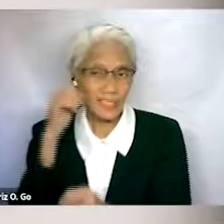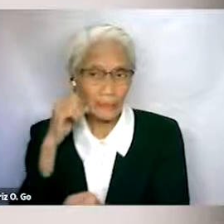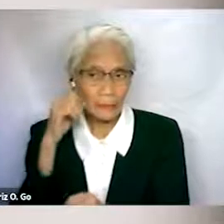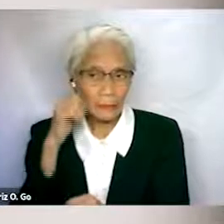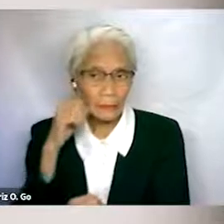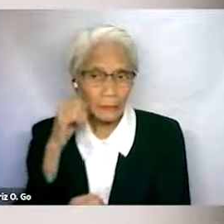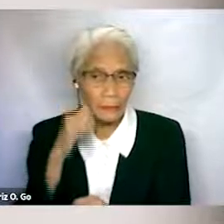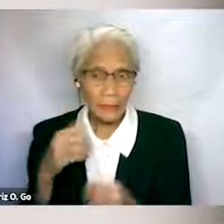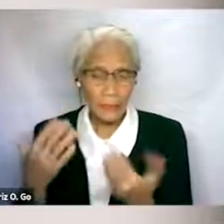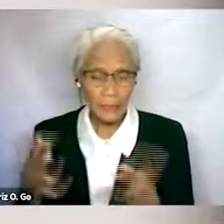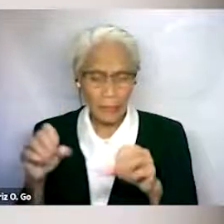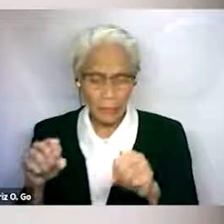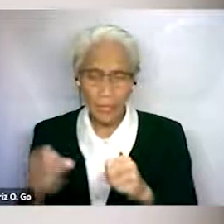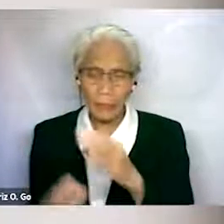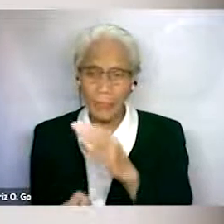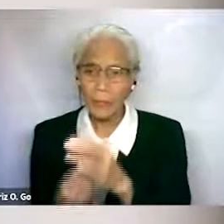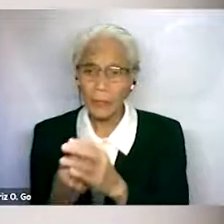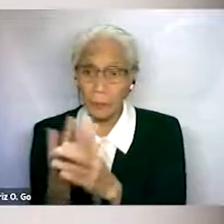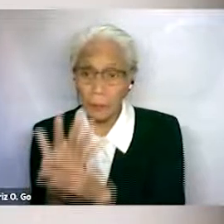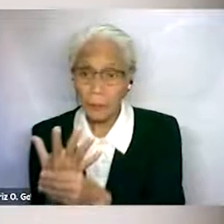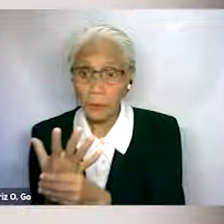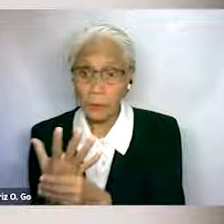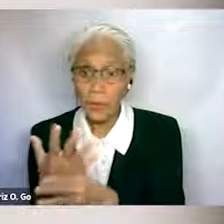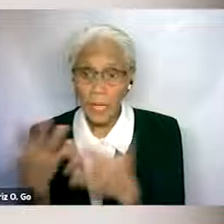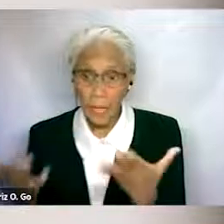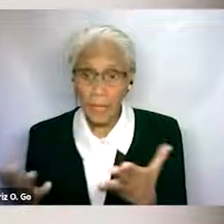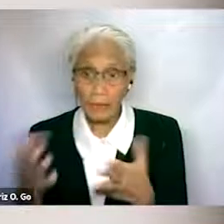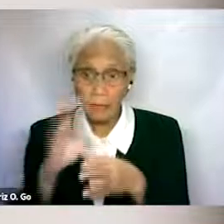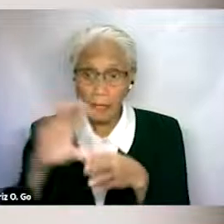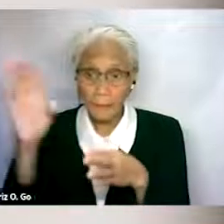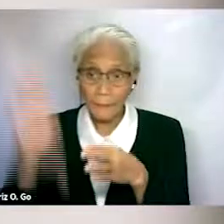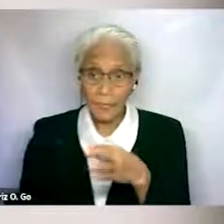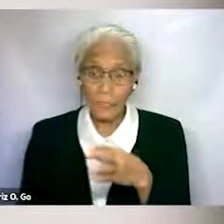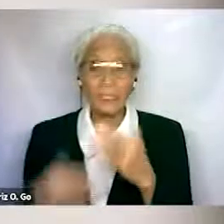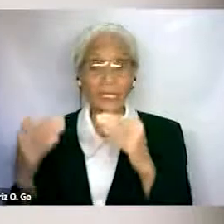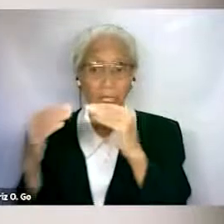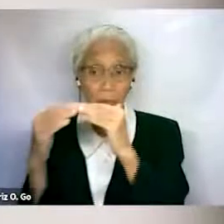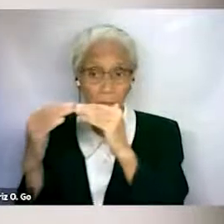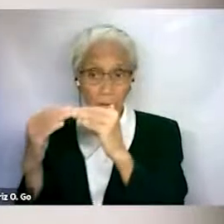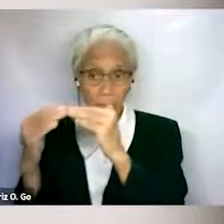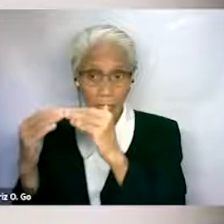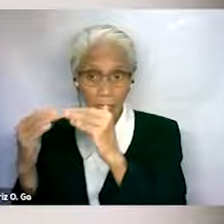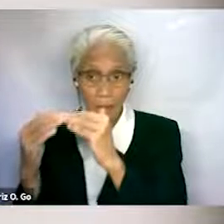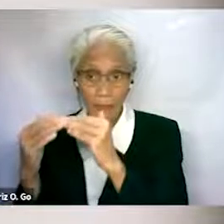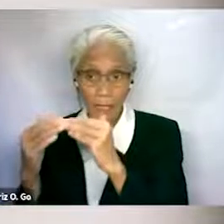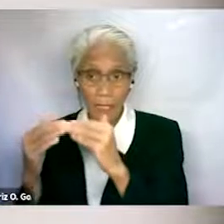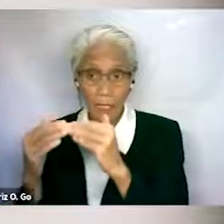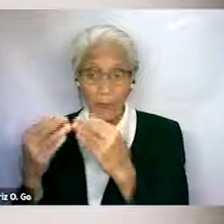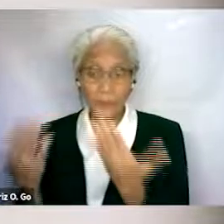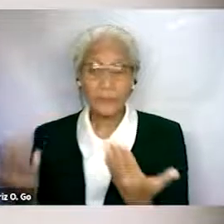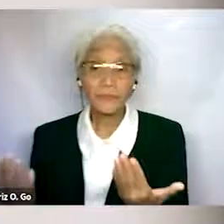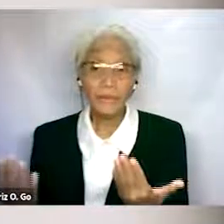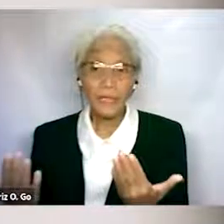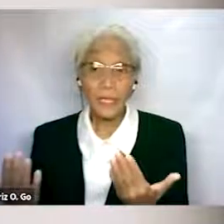not be going through each and every one of them, but I'll be going through a little bit discussion on the reporting process, which was covered earlier a